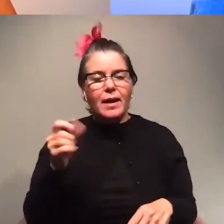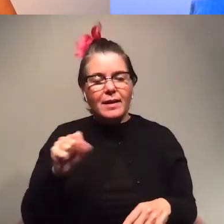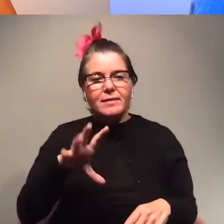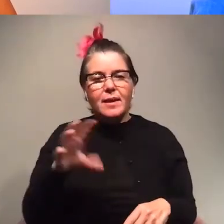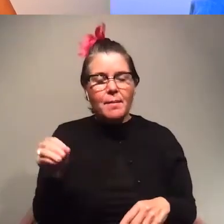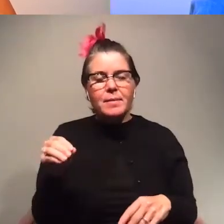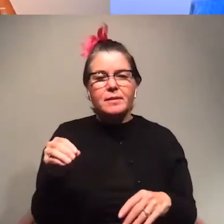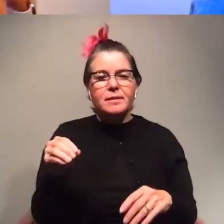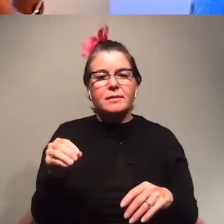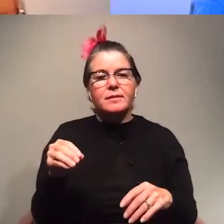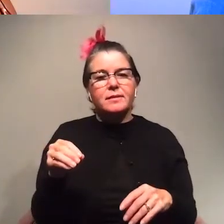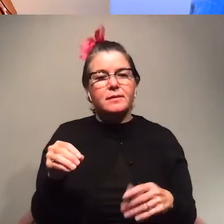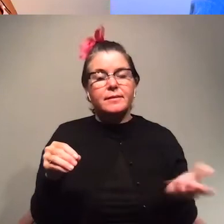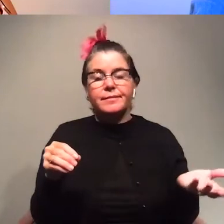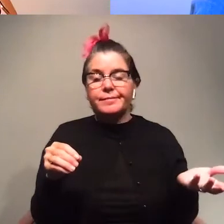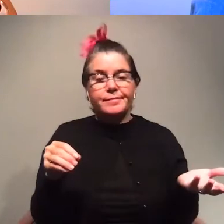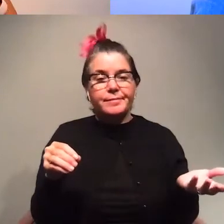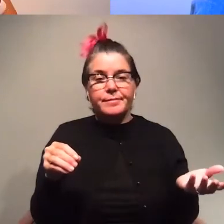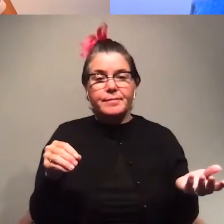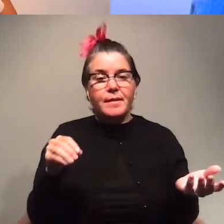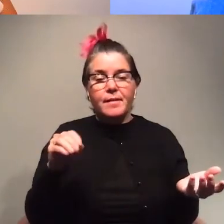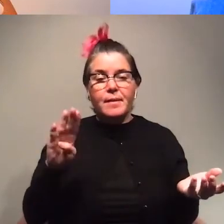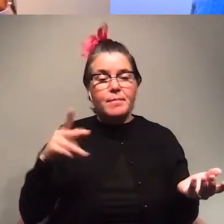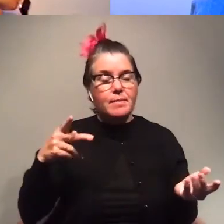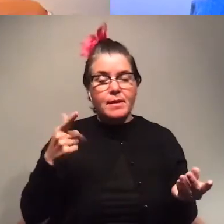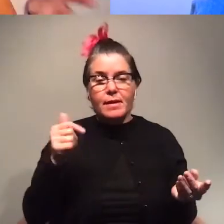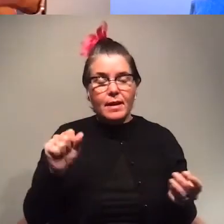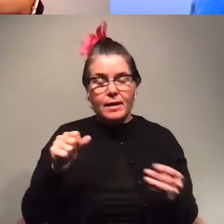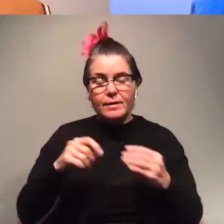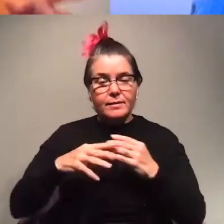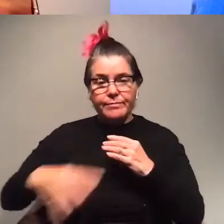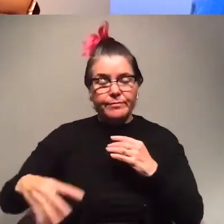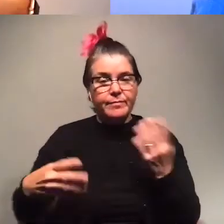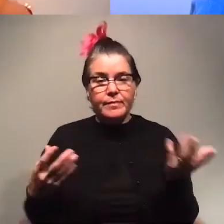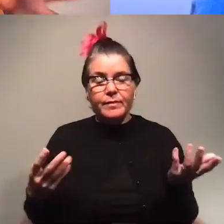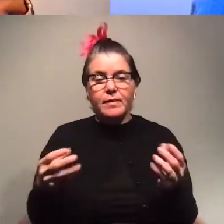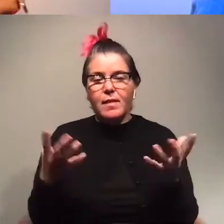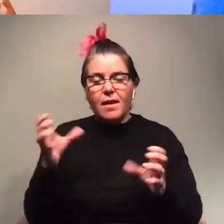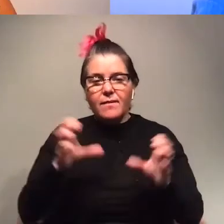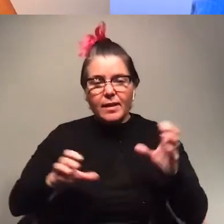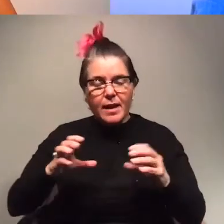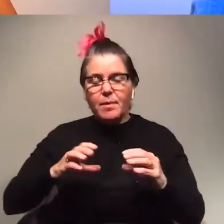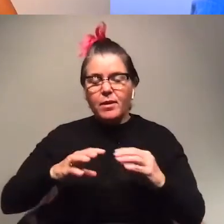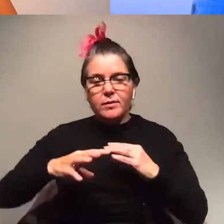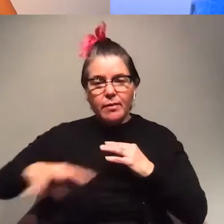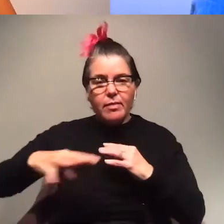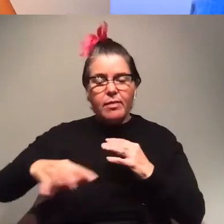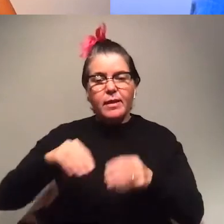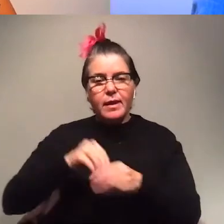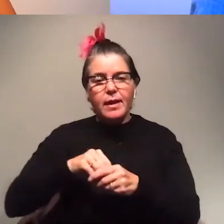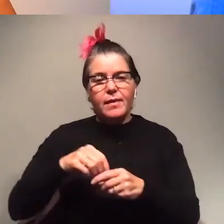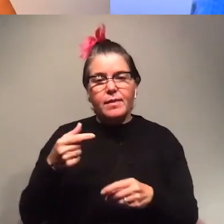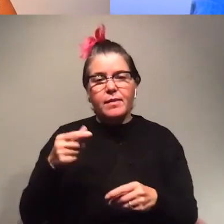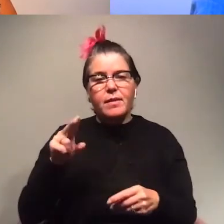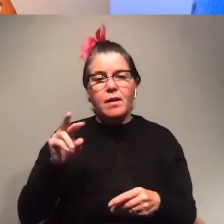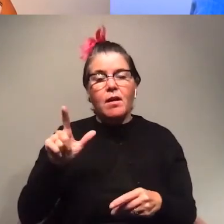that sometimes, like the BP gas spill, like there's a lot of chemicals being released and emitted into the Gulf of Mexico,